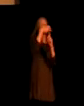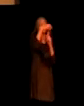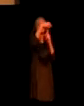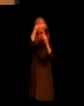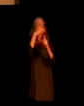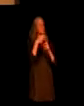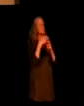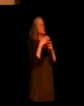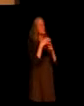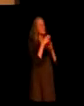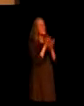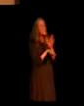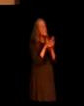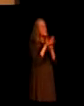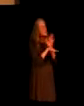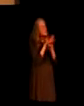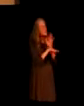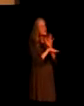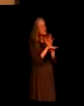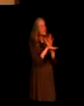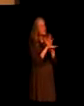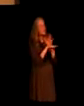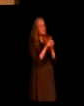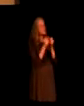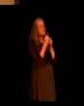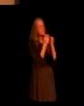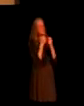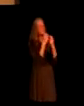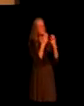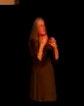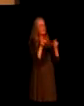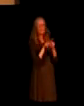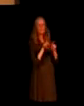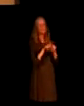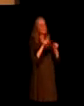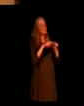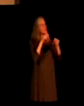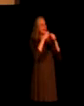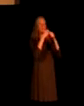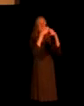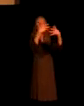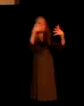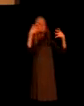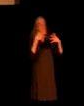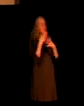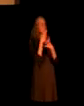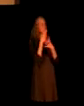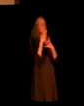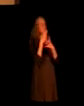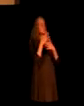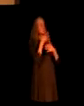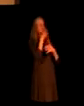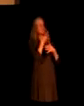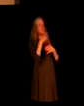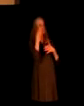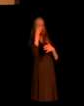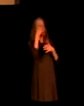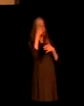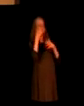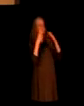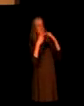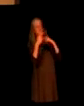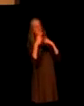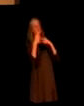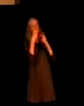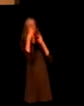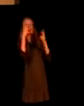so cheap. They launch them by the dozens. And we're going to have a whole constellation of these CubeSats in the future